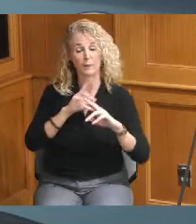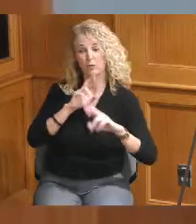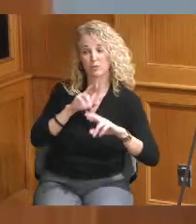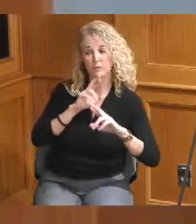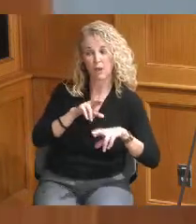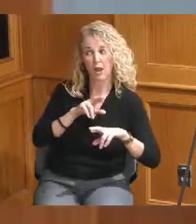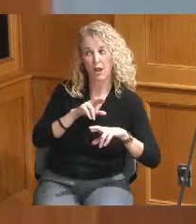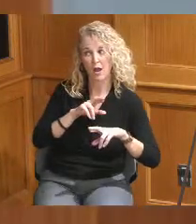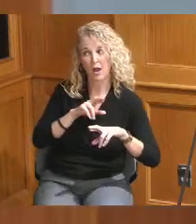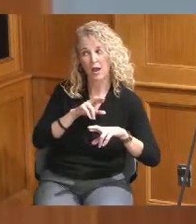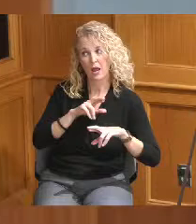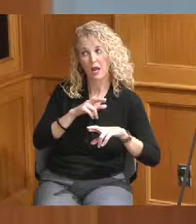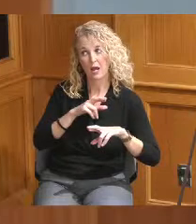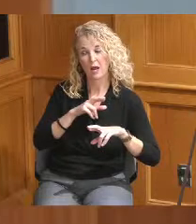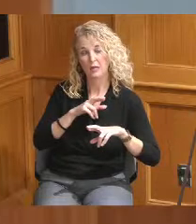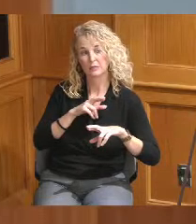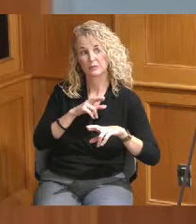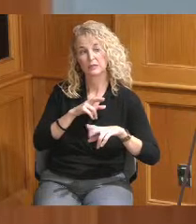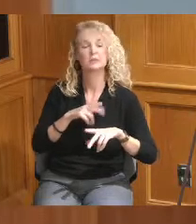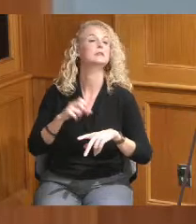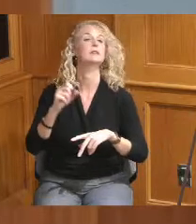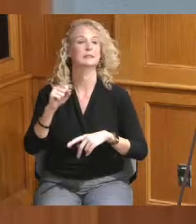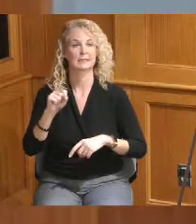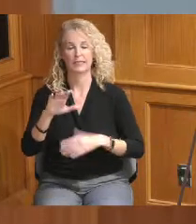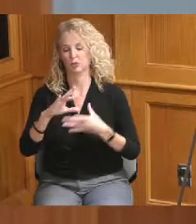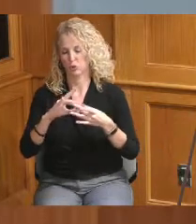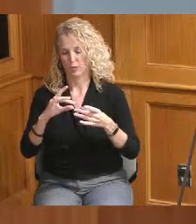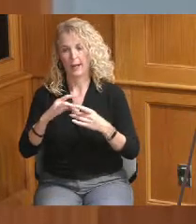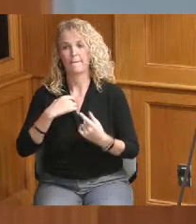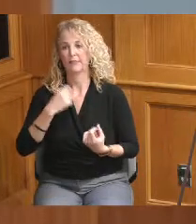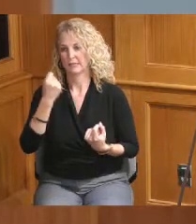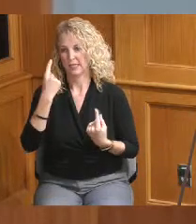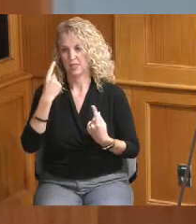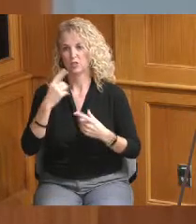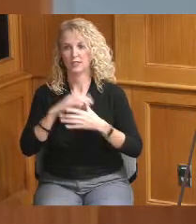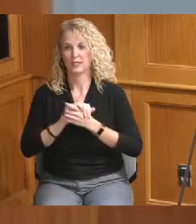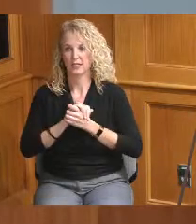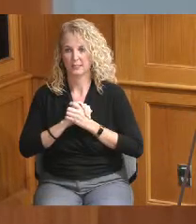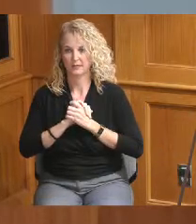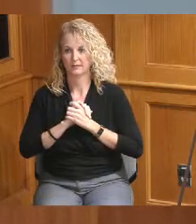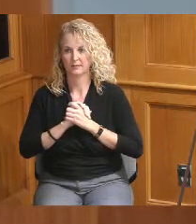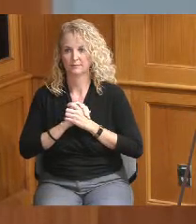couple of things I would certainly appreciate your comments, Commissioner Dumas, and